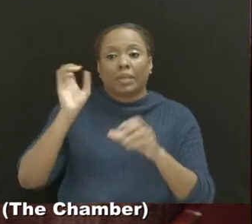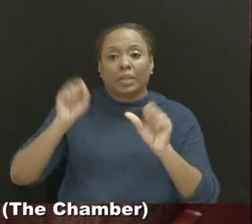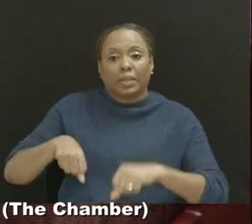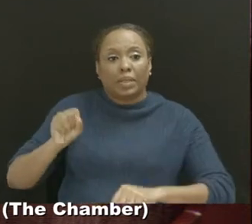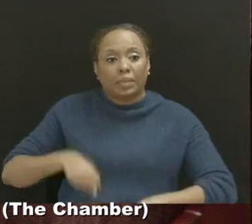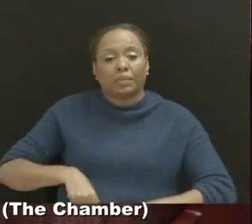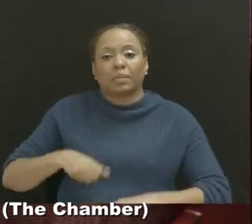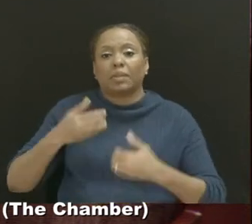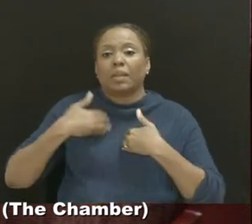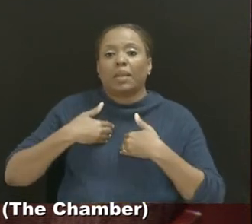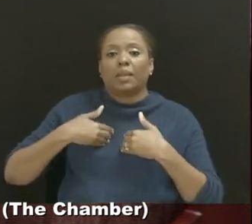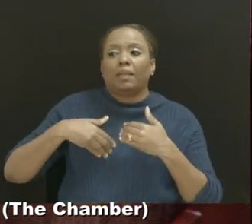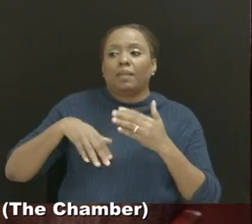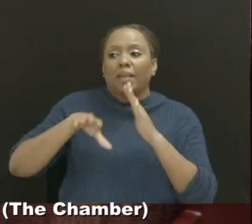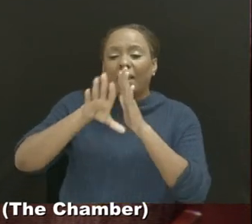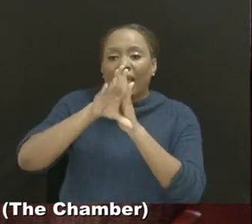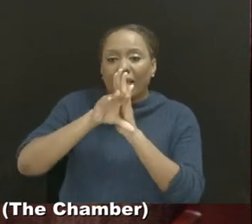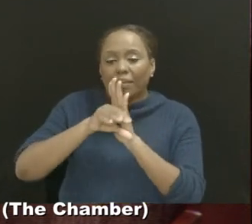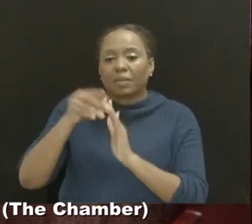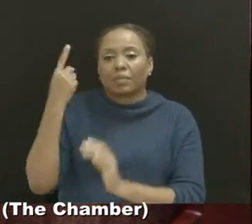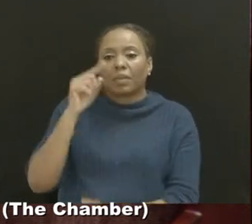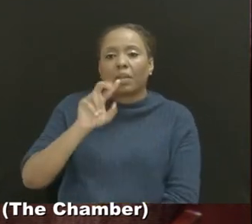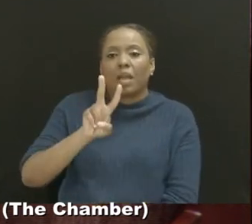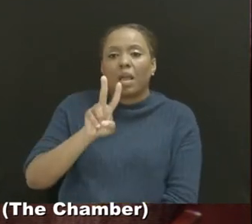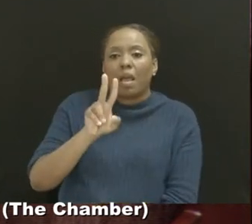for cameras for Vaucluse